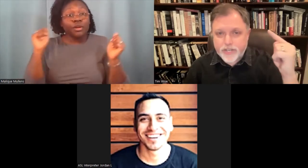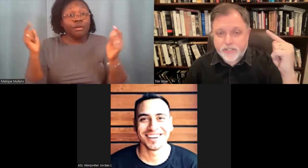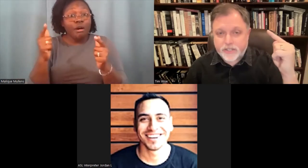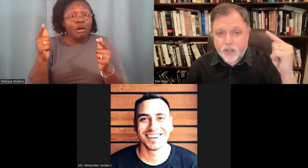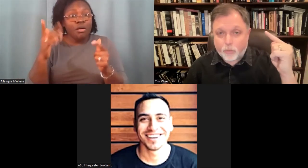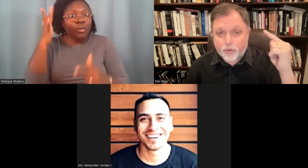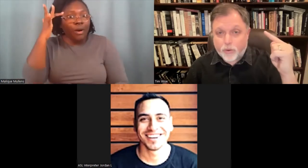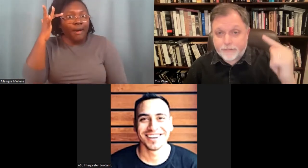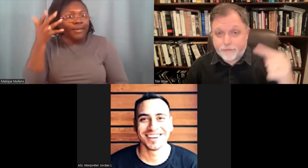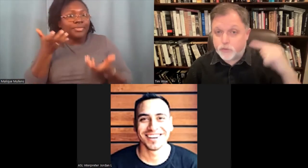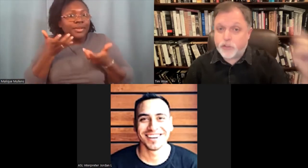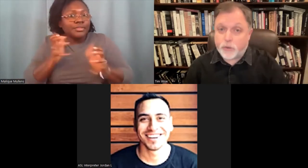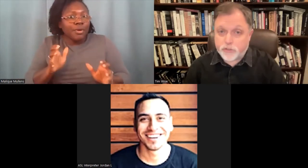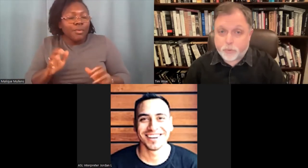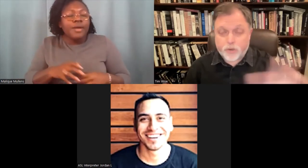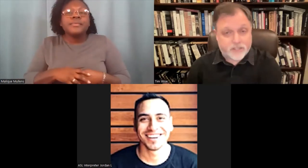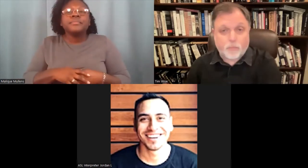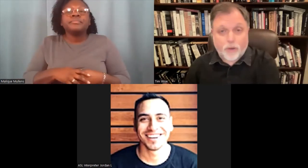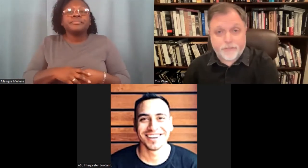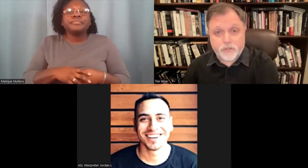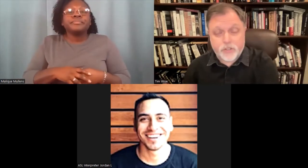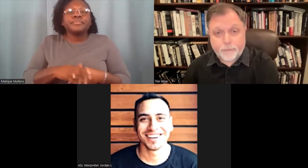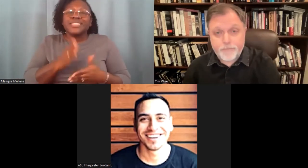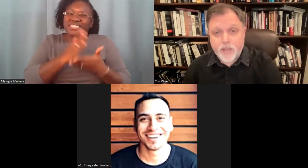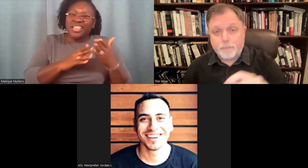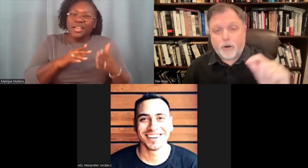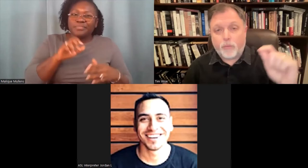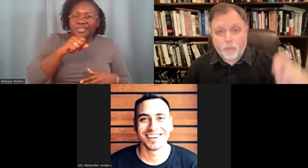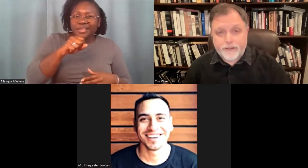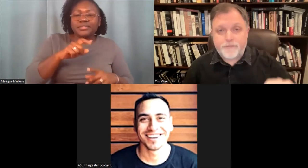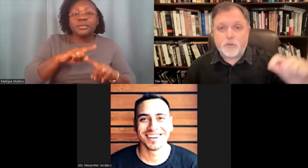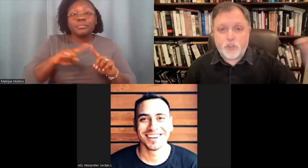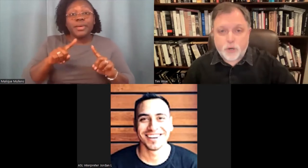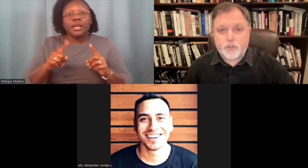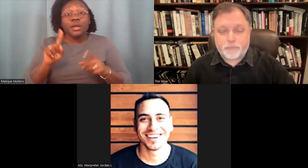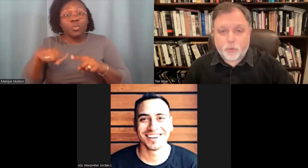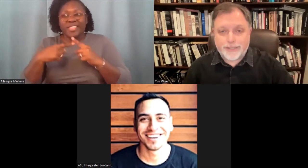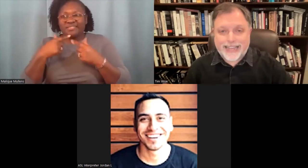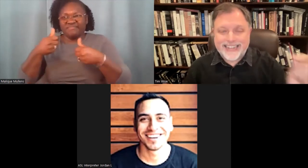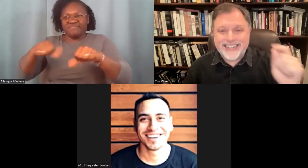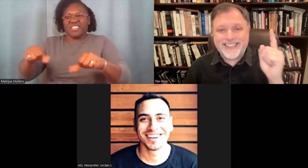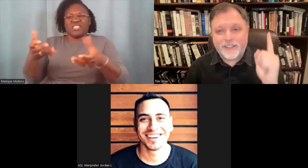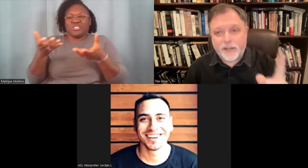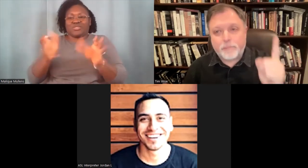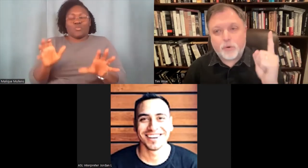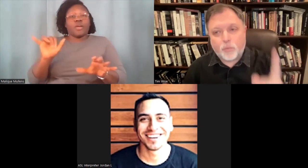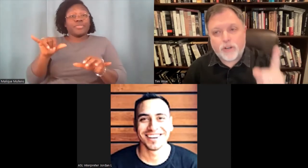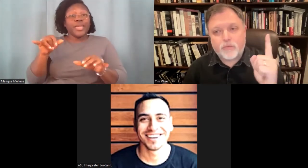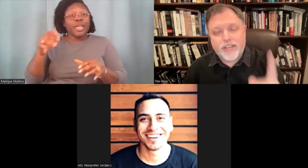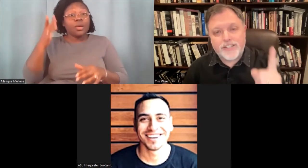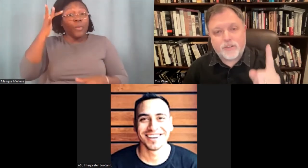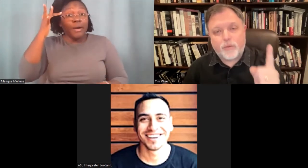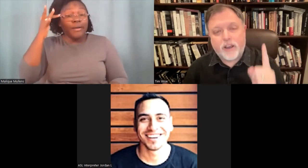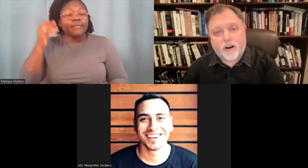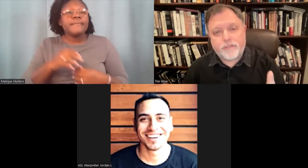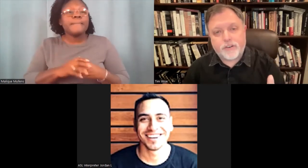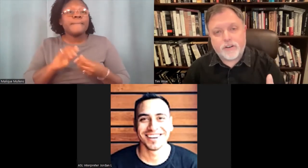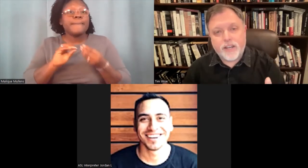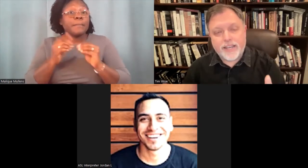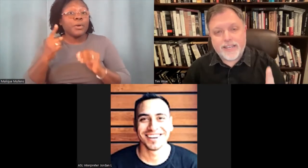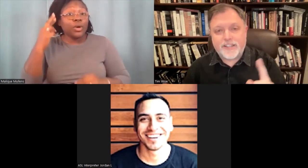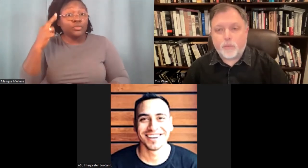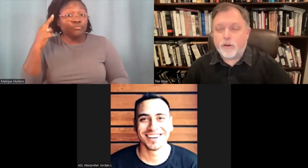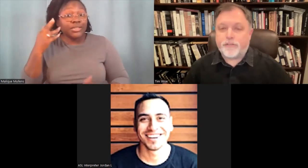biggest reasons when white folks don't support it, some white folks do, but when white folks don't support that, the number one reason we